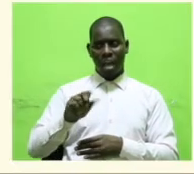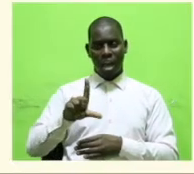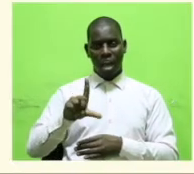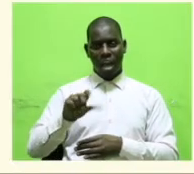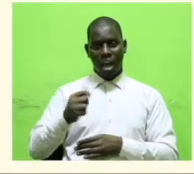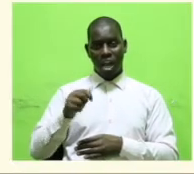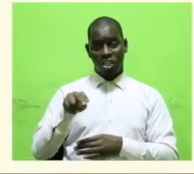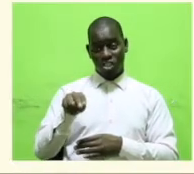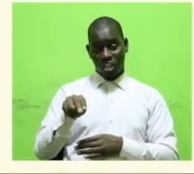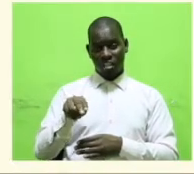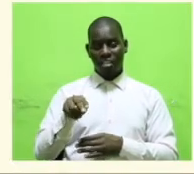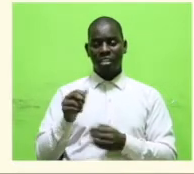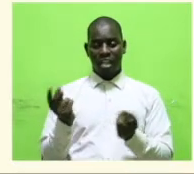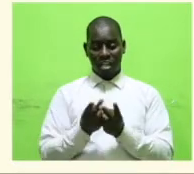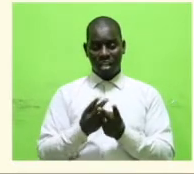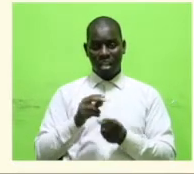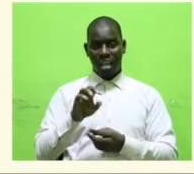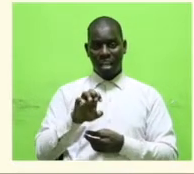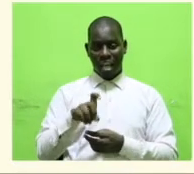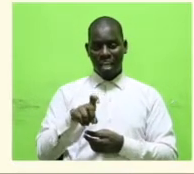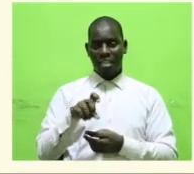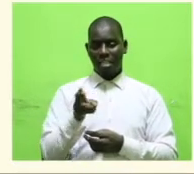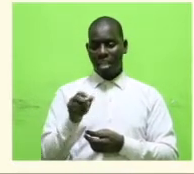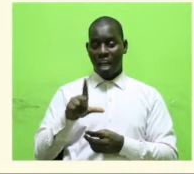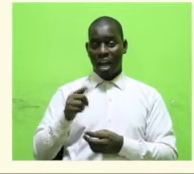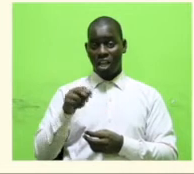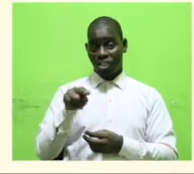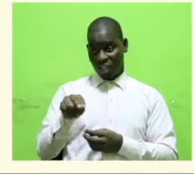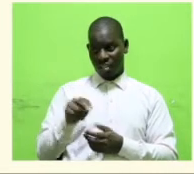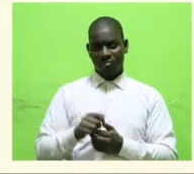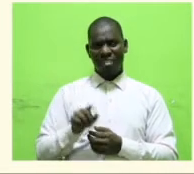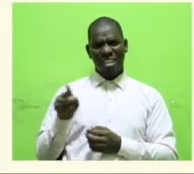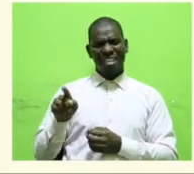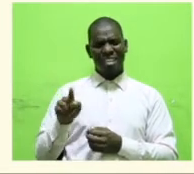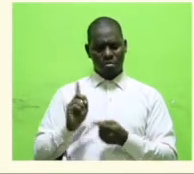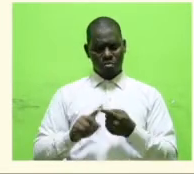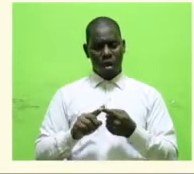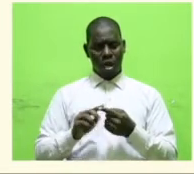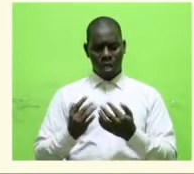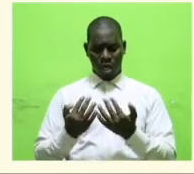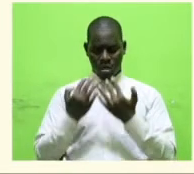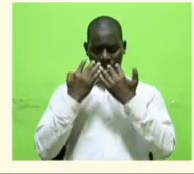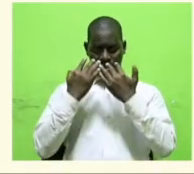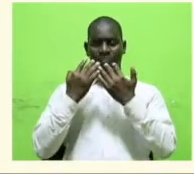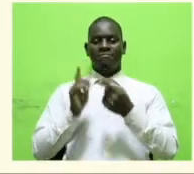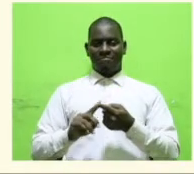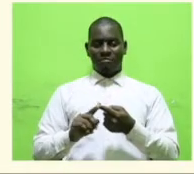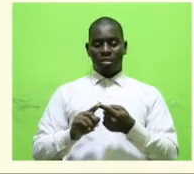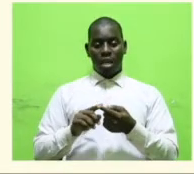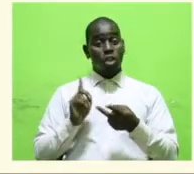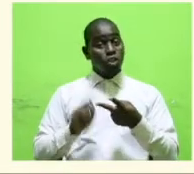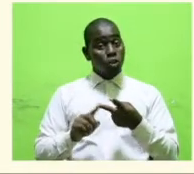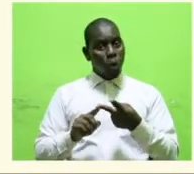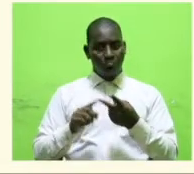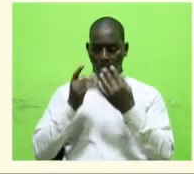Inhalation is the breathing air into the lungs, while exhalation is the breathing out